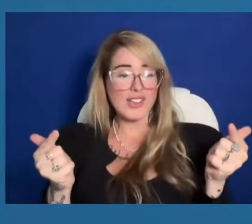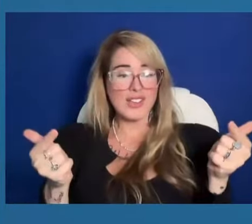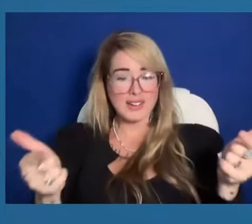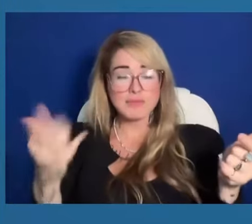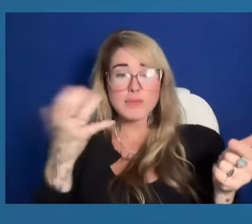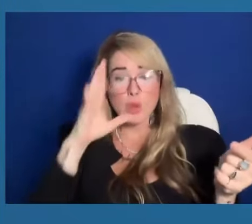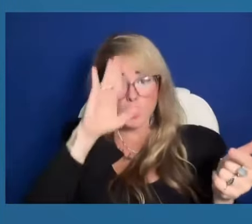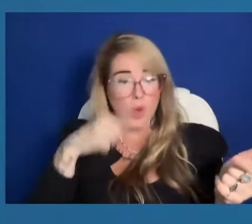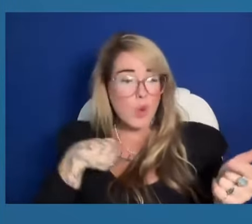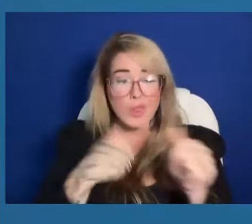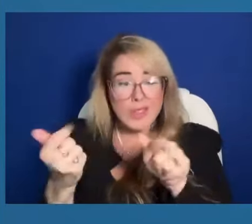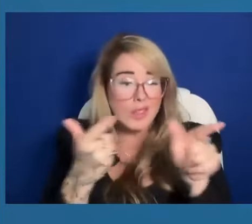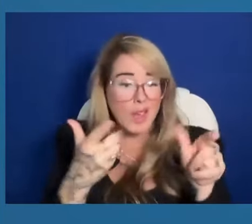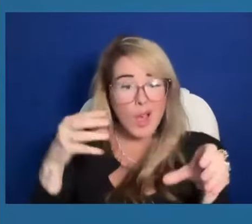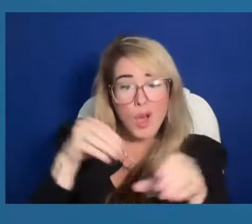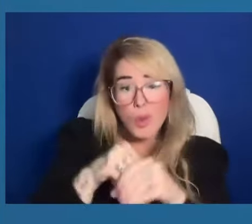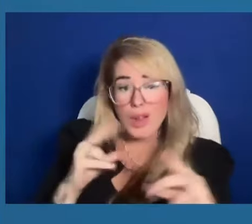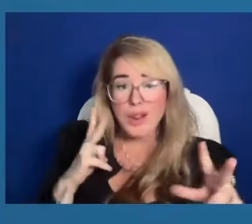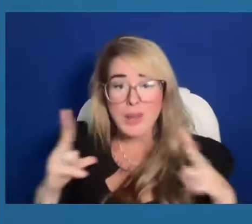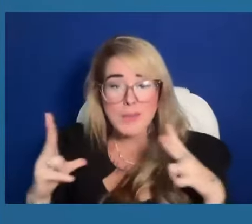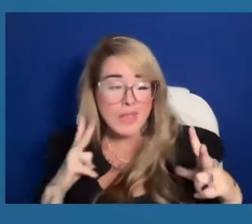We all want to be in Hollywood.